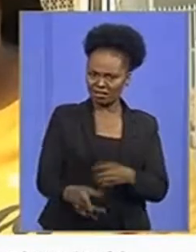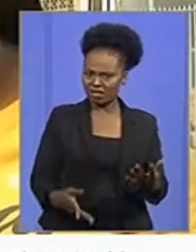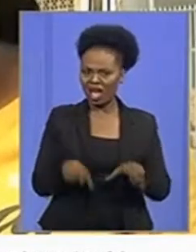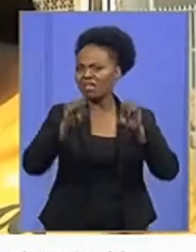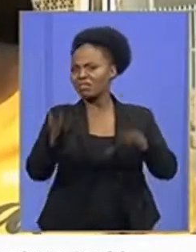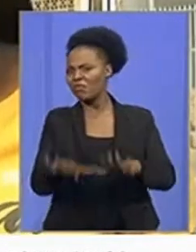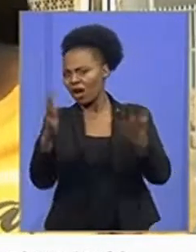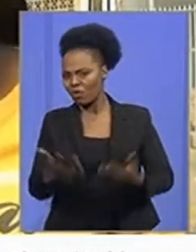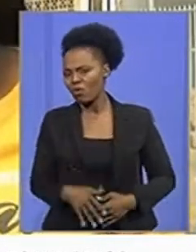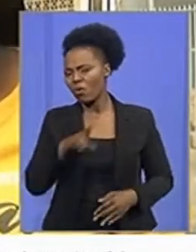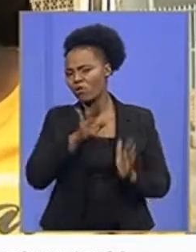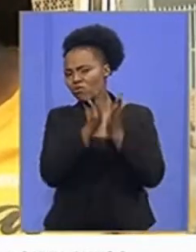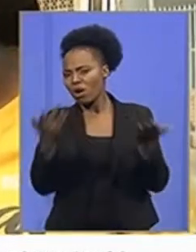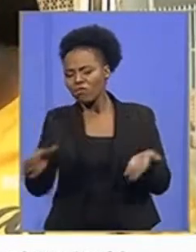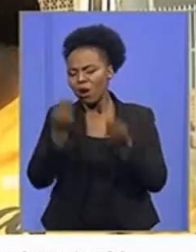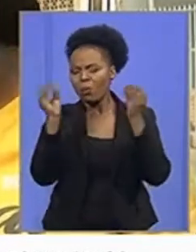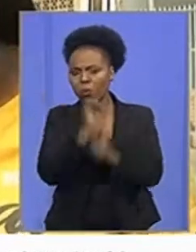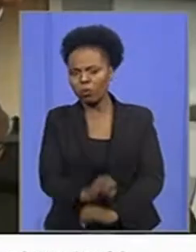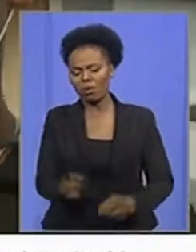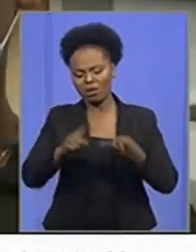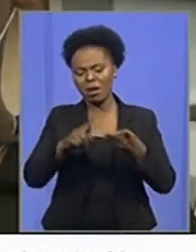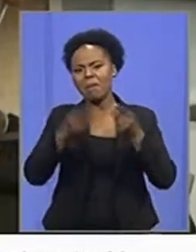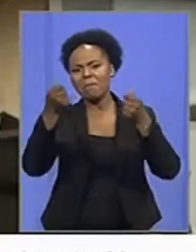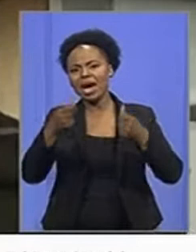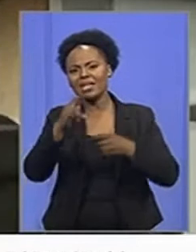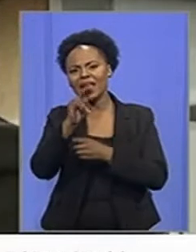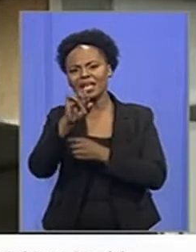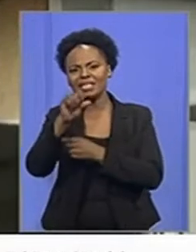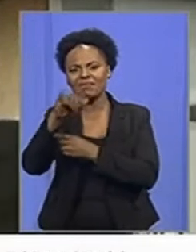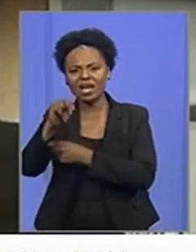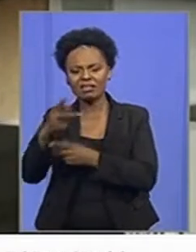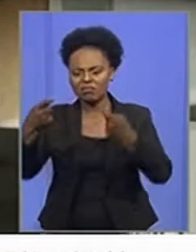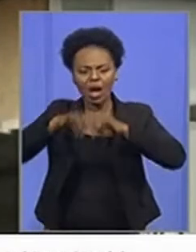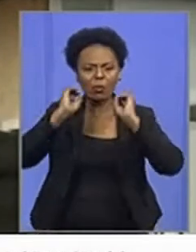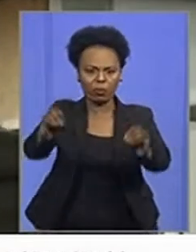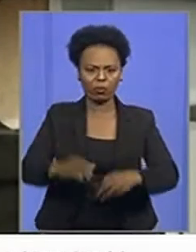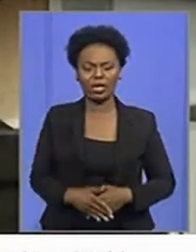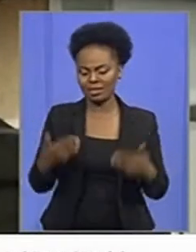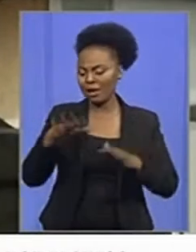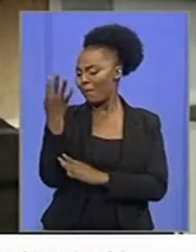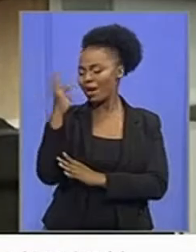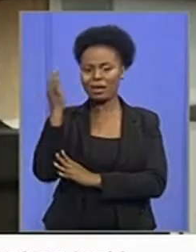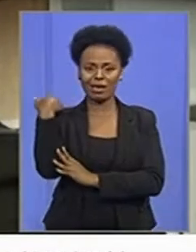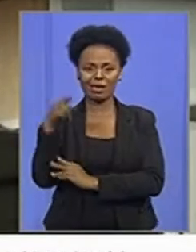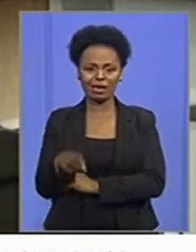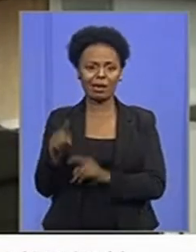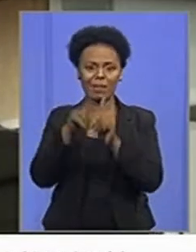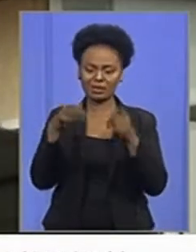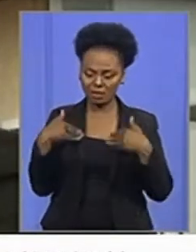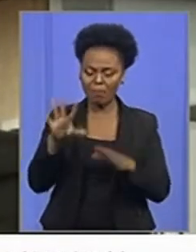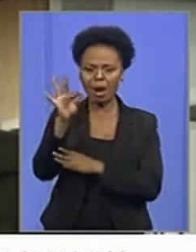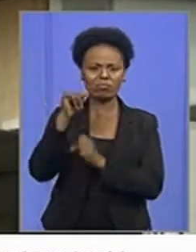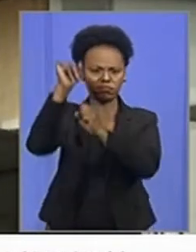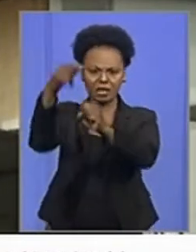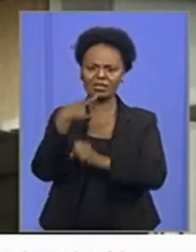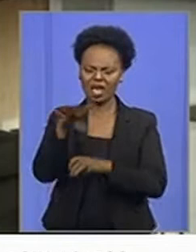ke dibuka and then bothata le ke tšhelete ya NSFAS. Ne re tshwanetse hore re qale Mantaha, so Mantaha ka re qala strike hore ha re no ngola